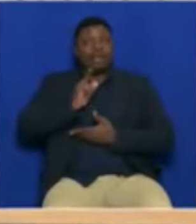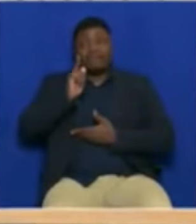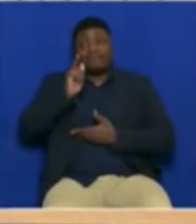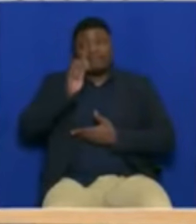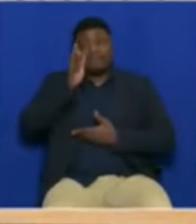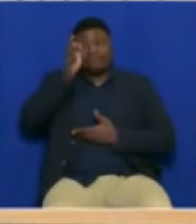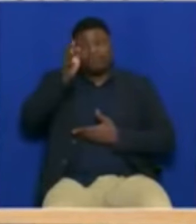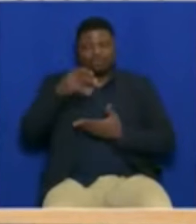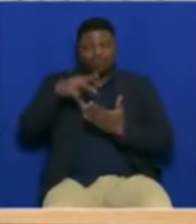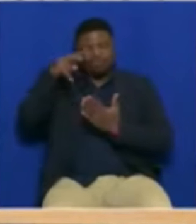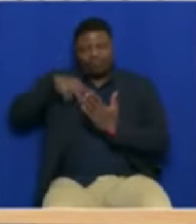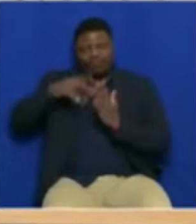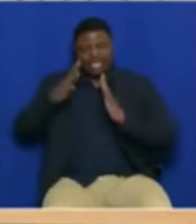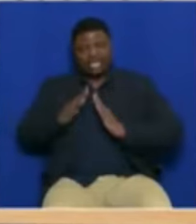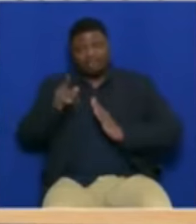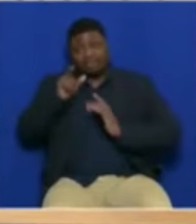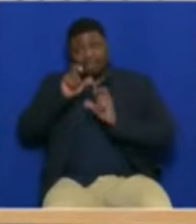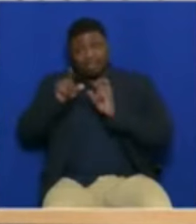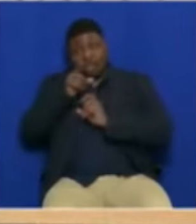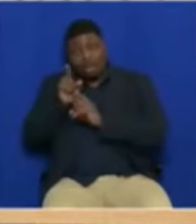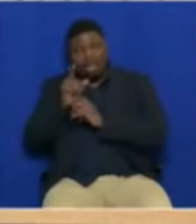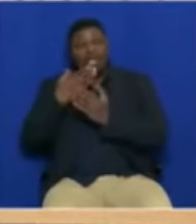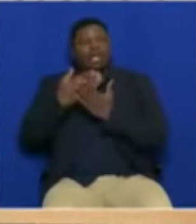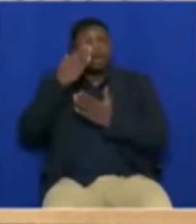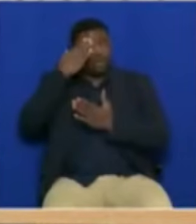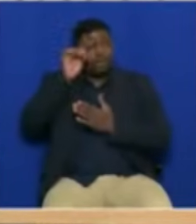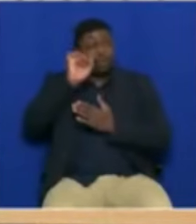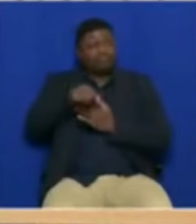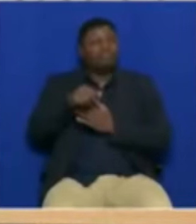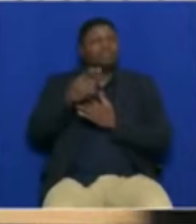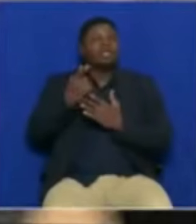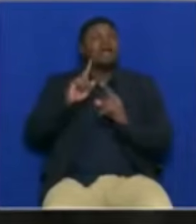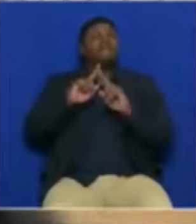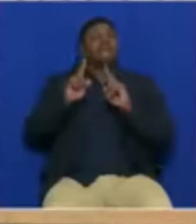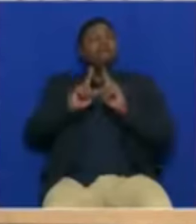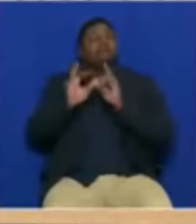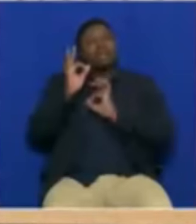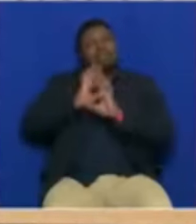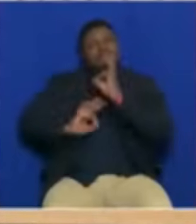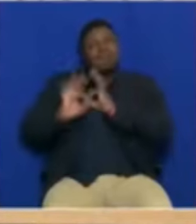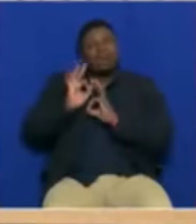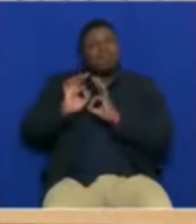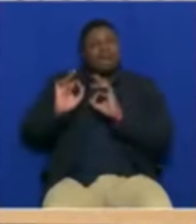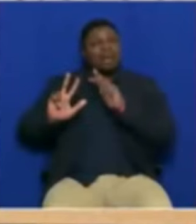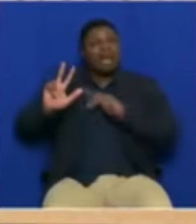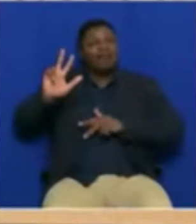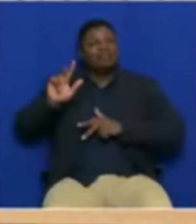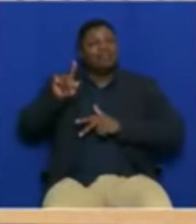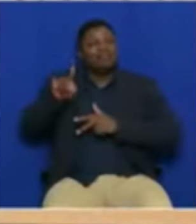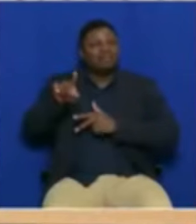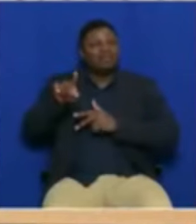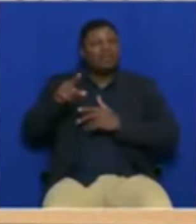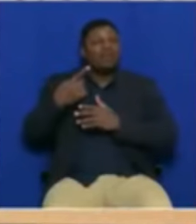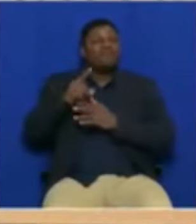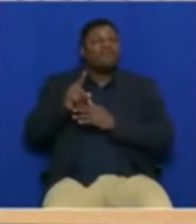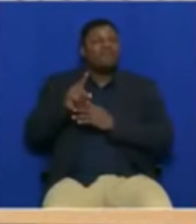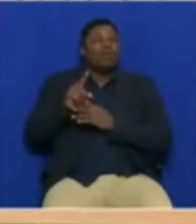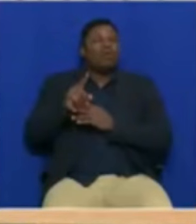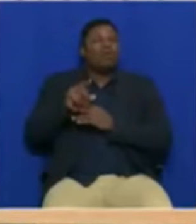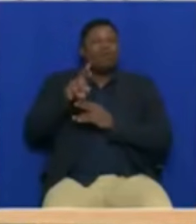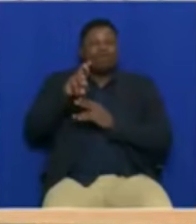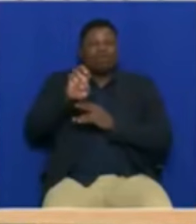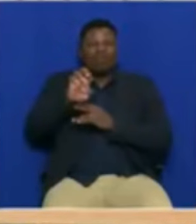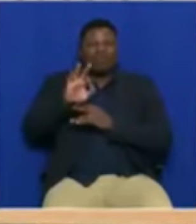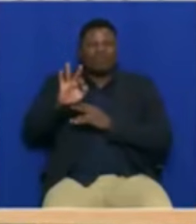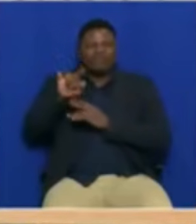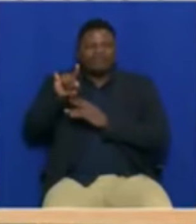How would you formally describe this affidavit, either by way of reference to purpose or otherwise? I will look at